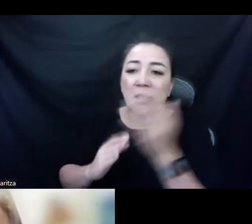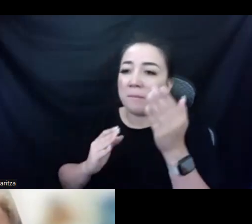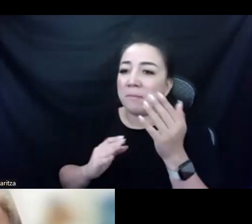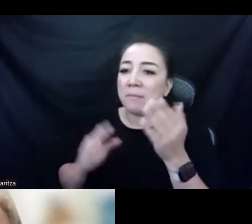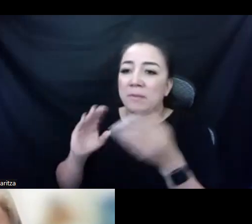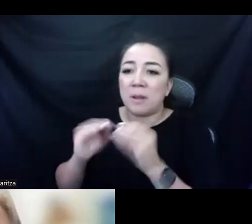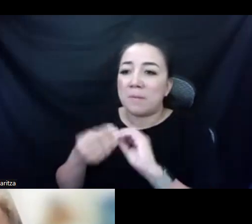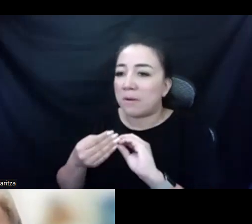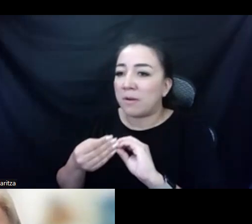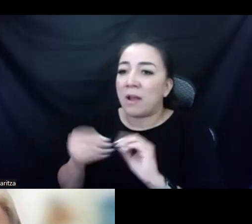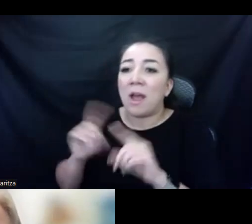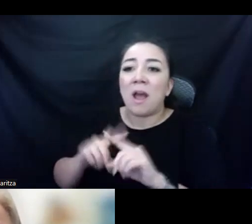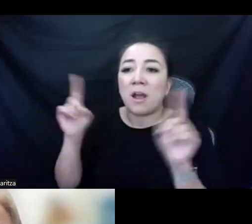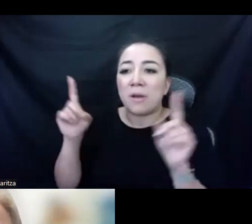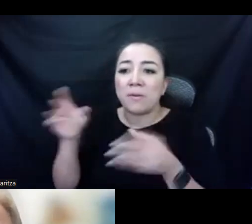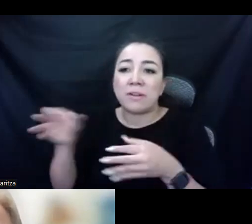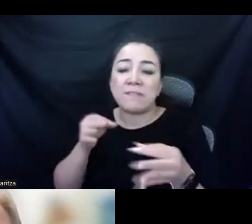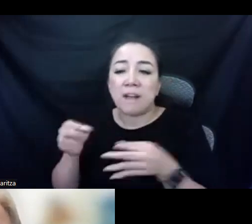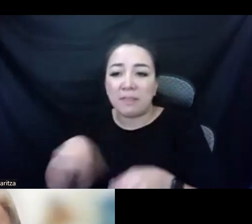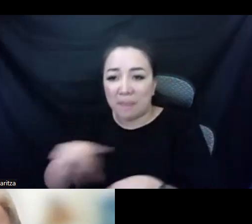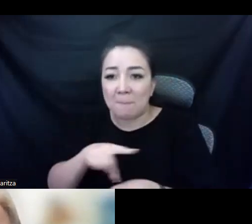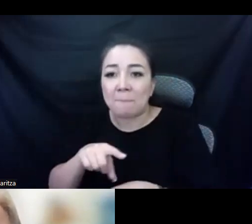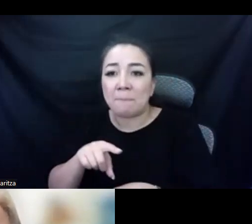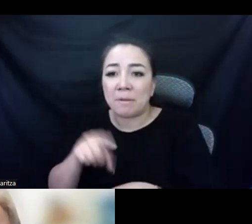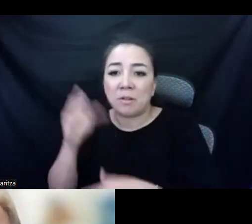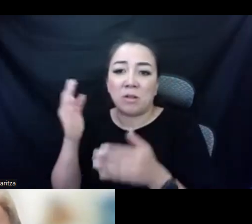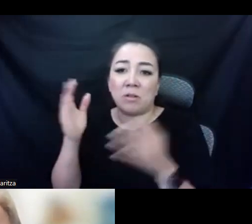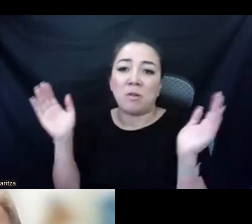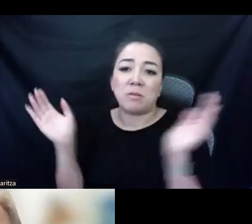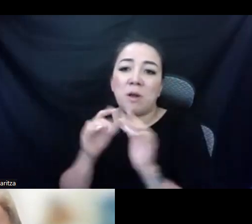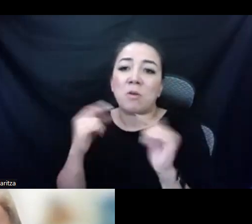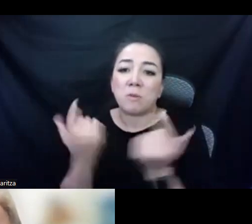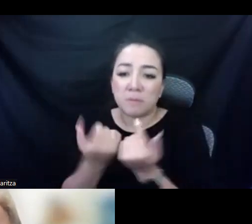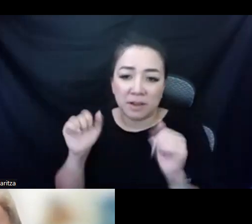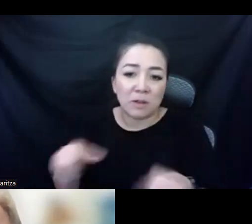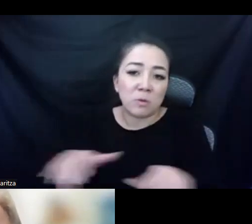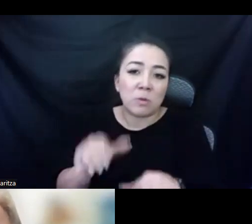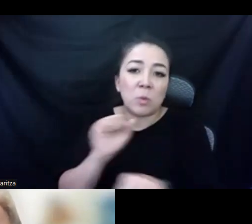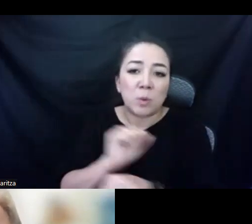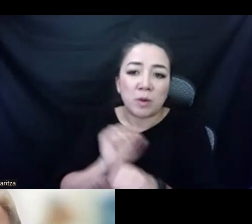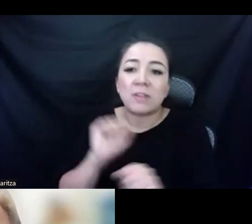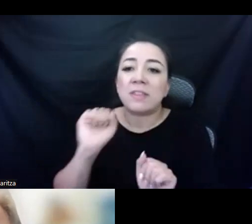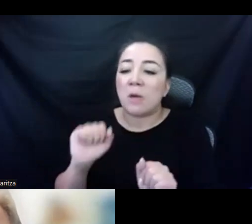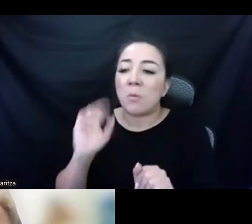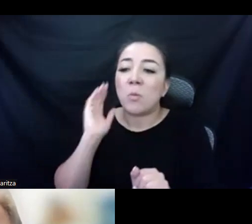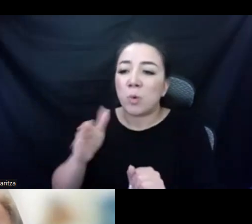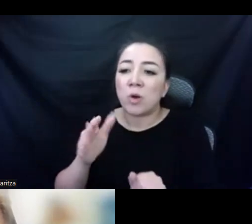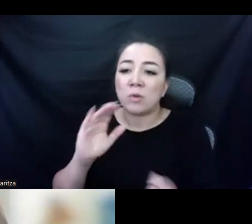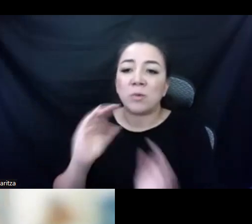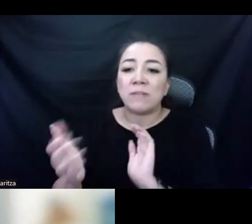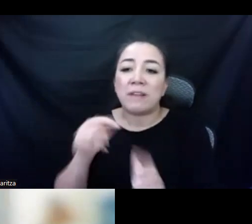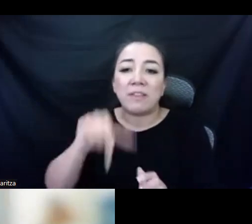3, however we're going to define them, so that a small group could then do the work that would reflect this